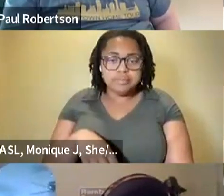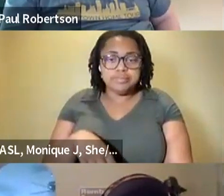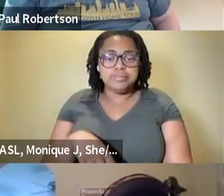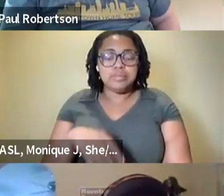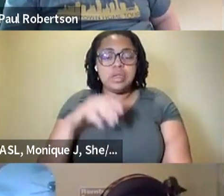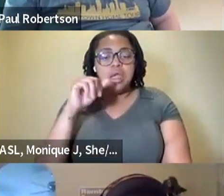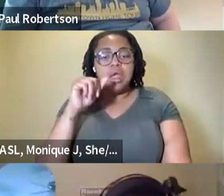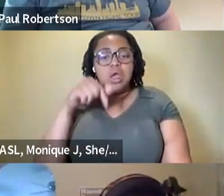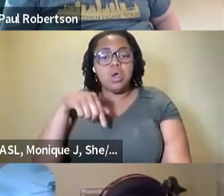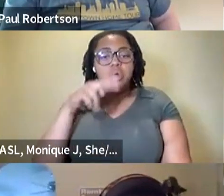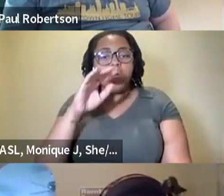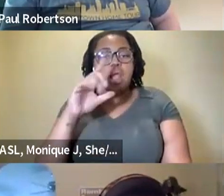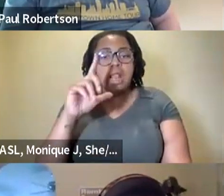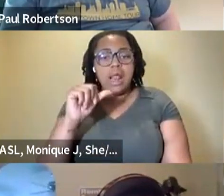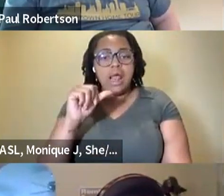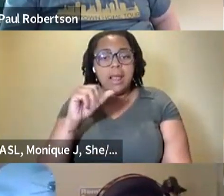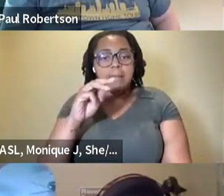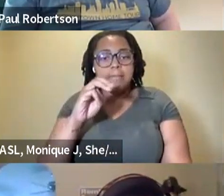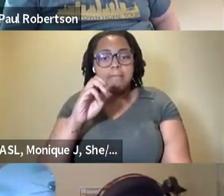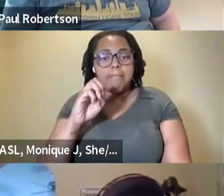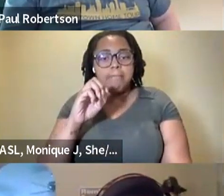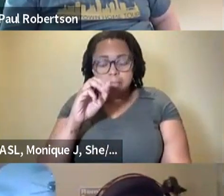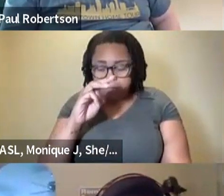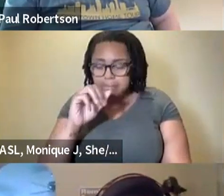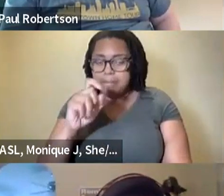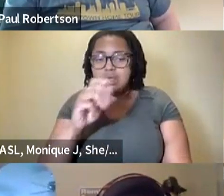Aquila Maxwell?